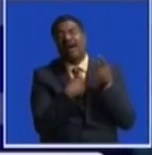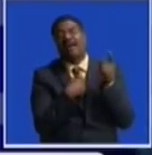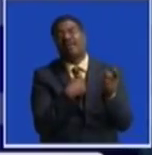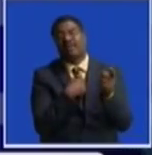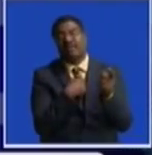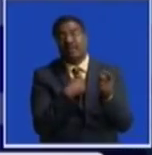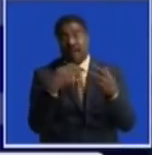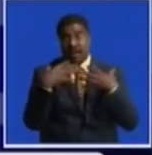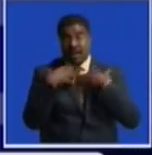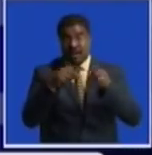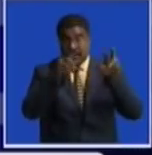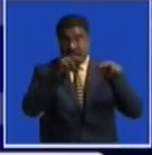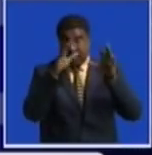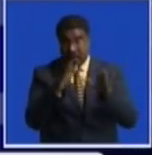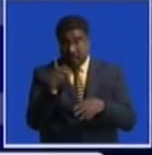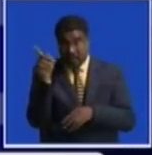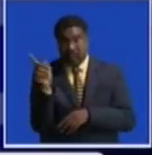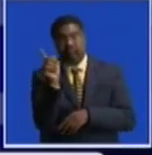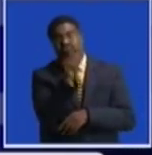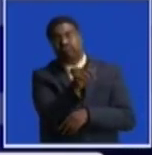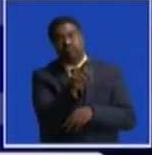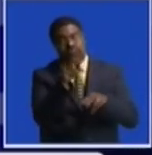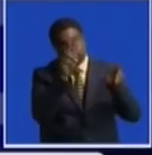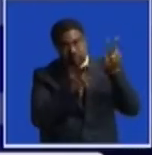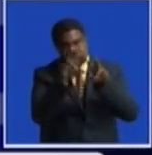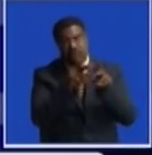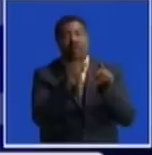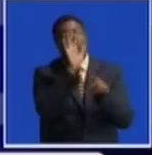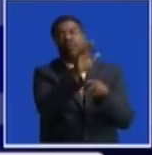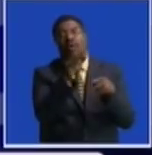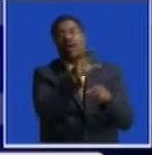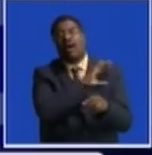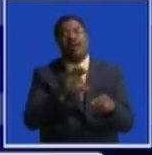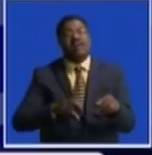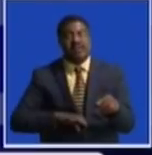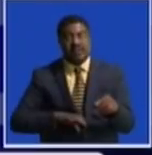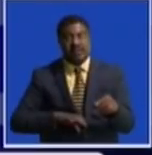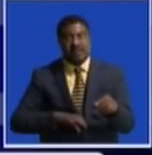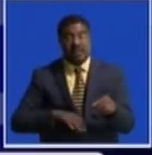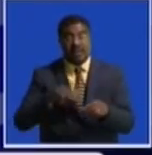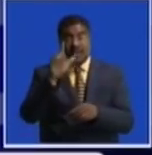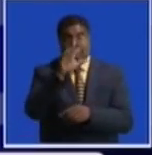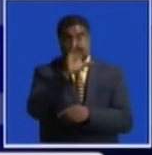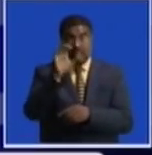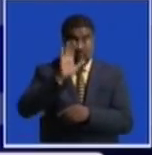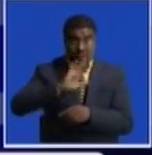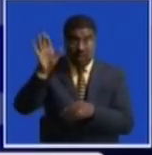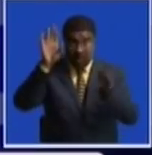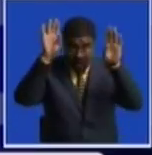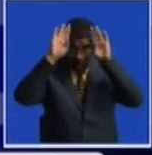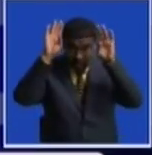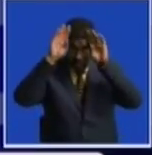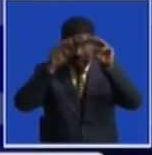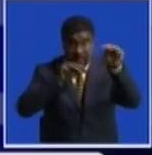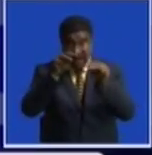was after health inspectors from the local authority pounced on the company. Kalulu Municipal Council Public Relations Manager